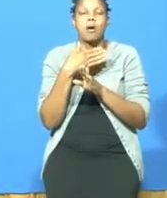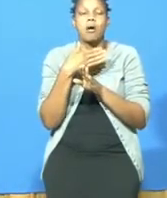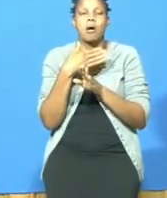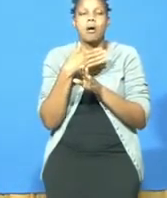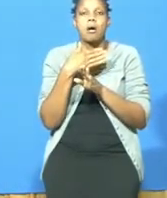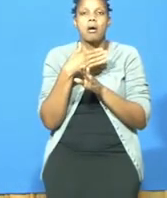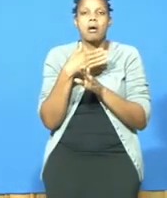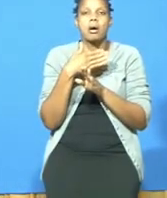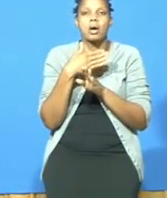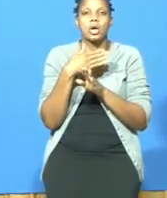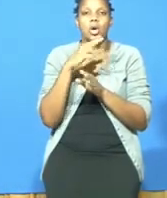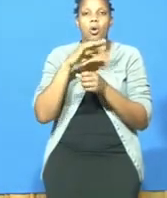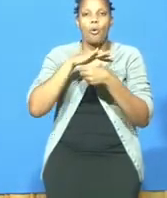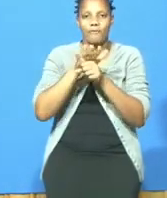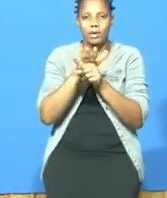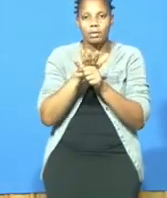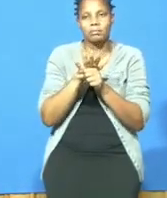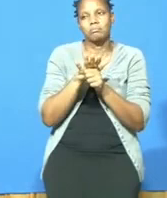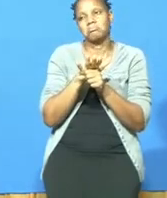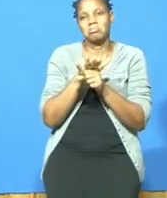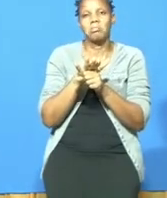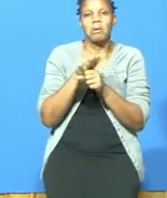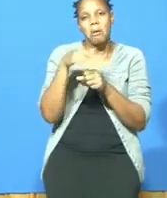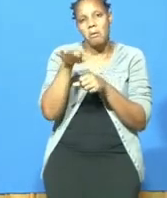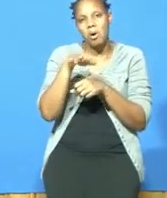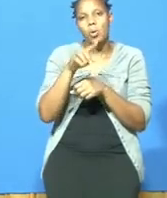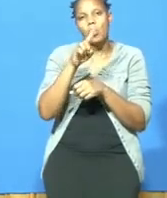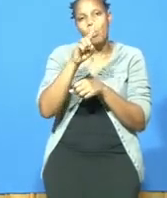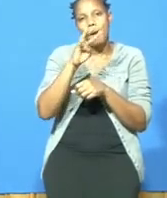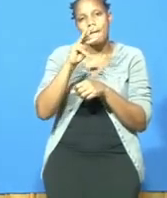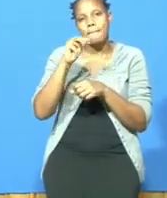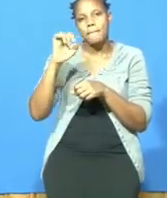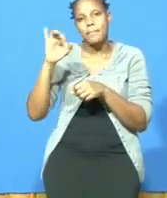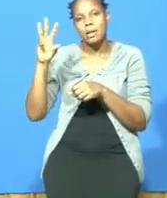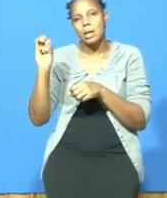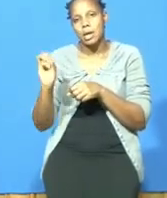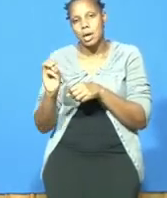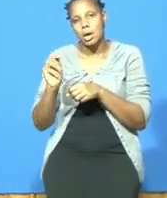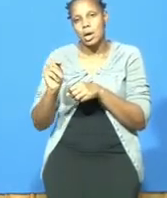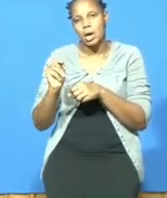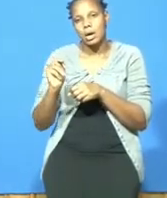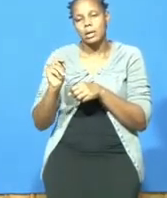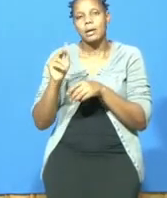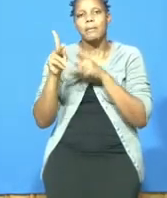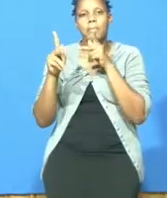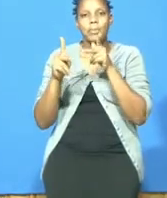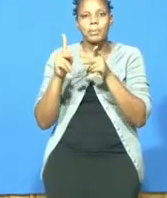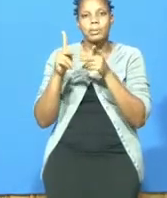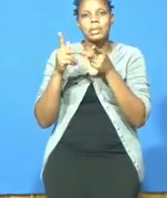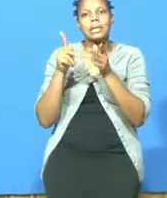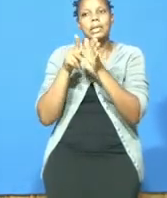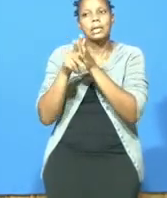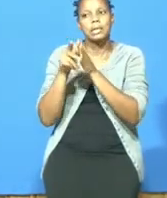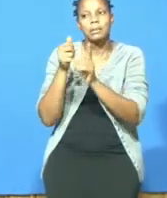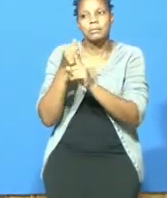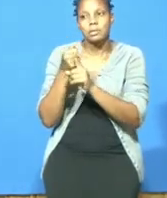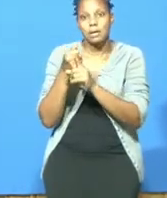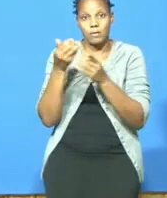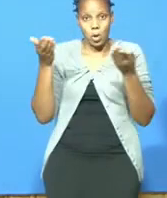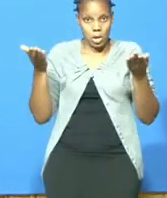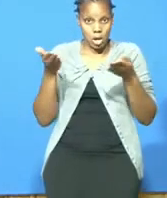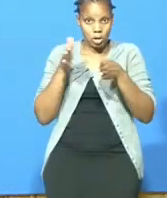die each year due to suicide. Here in Jamaica, the suicide rate is